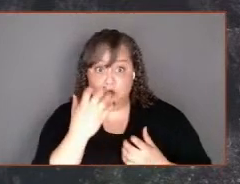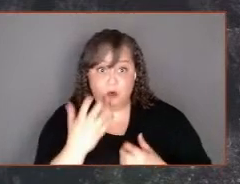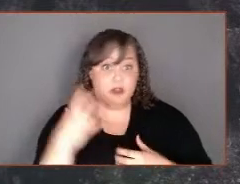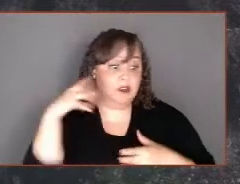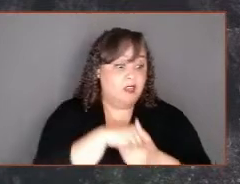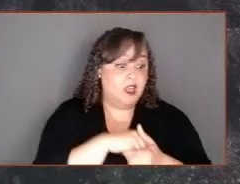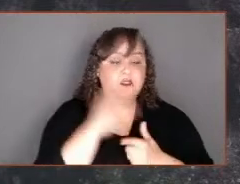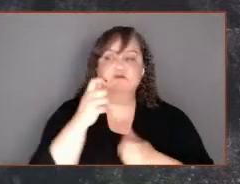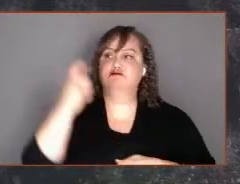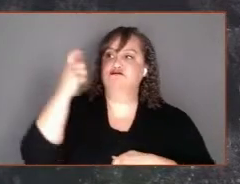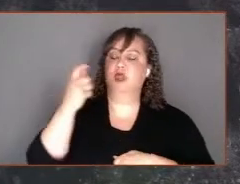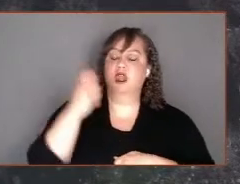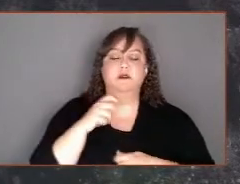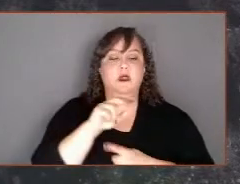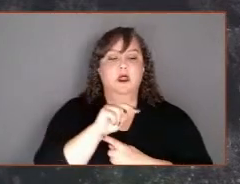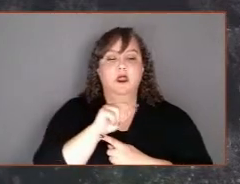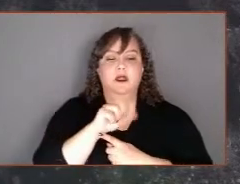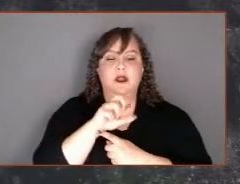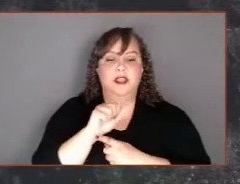at